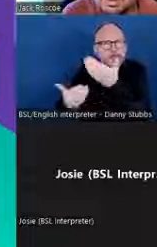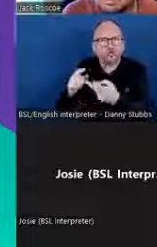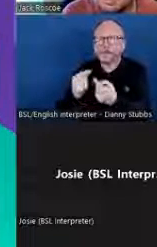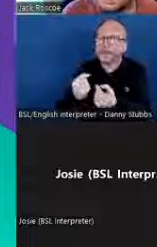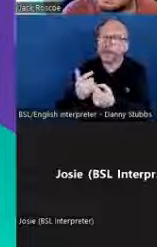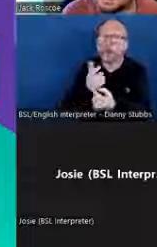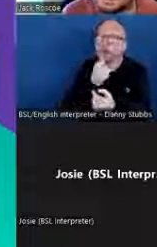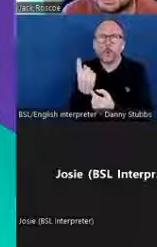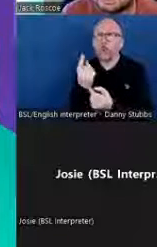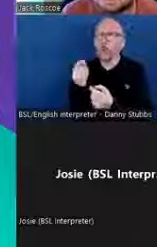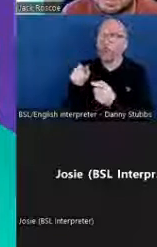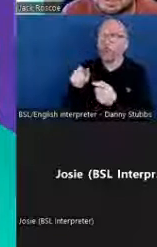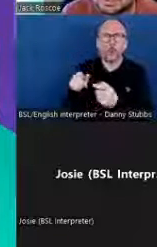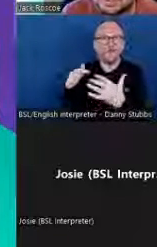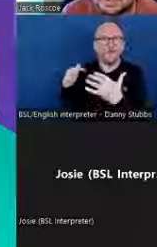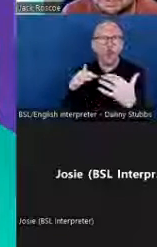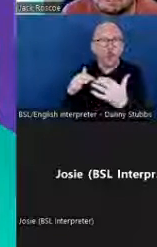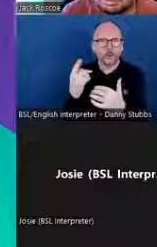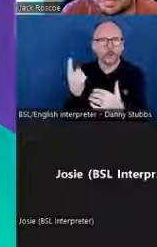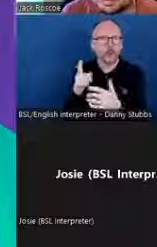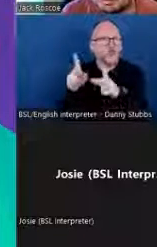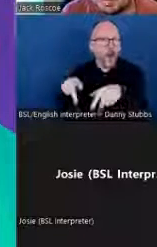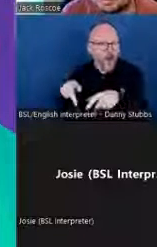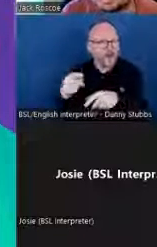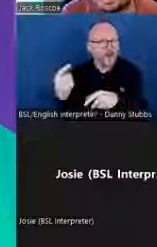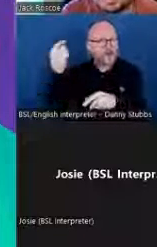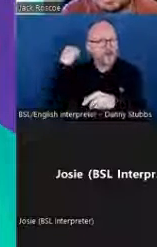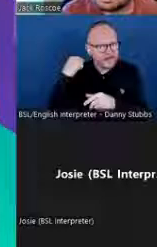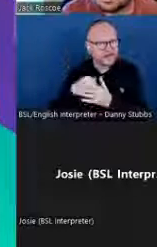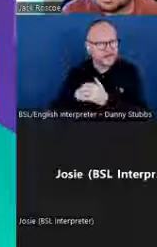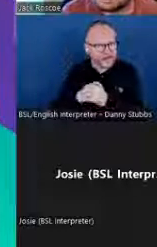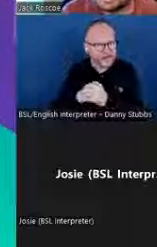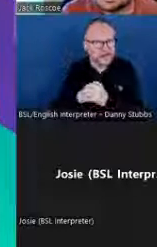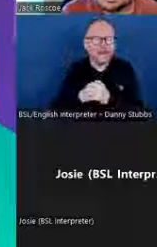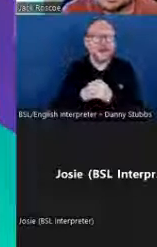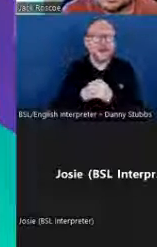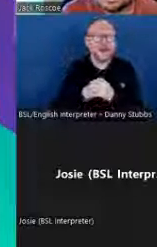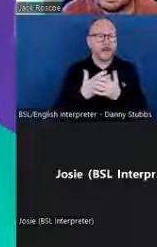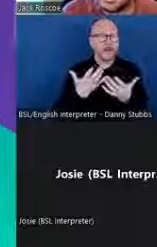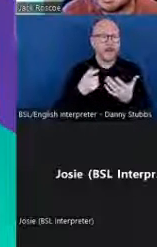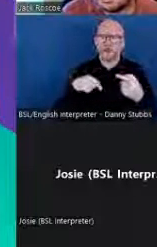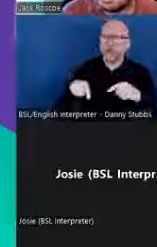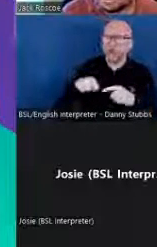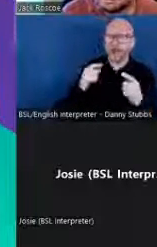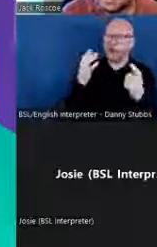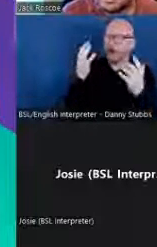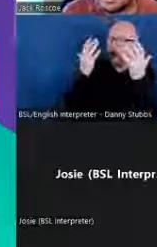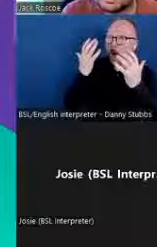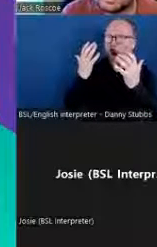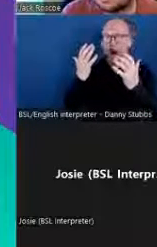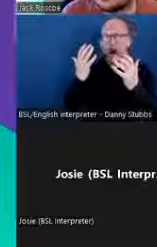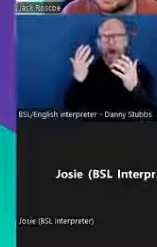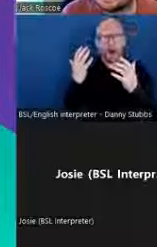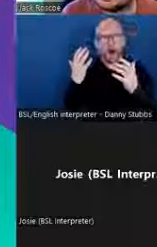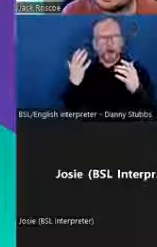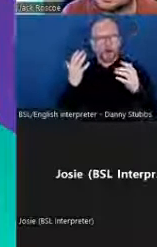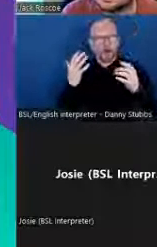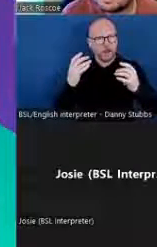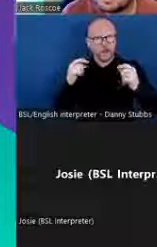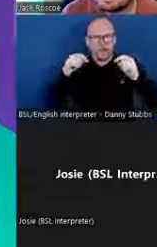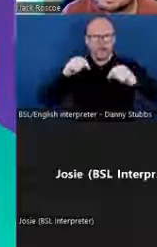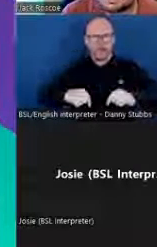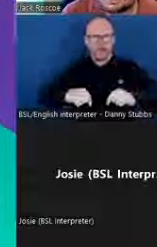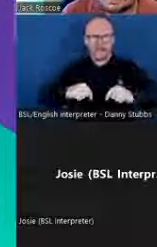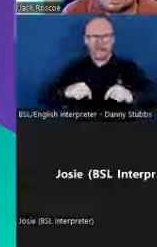finally, as a piece of public commemoration, reflecting whether this was the right way. Was it appropriate? Was it effective